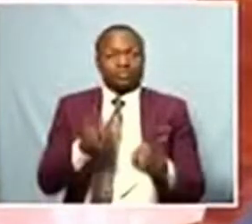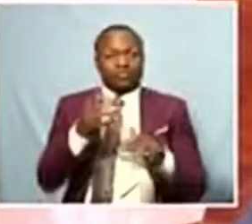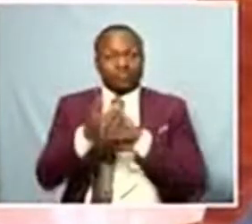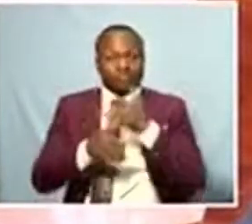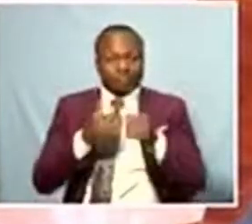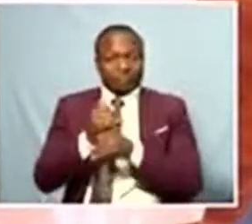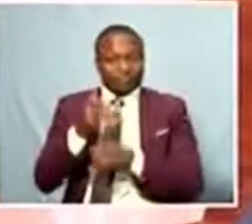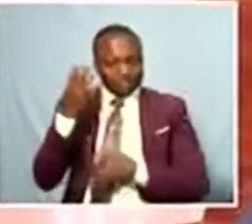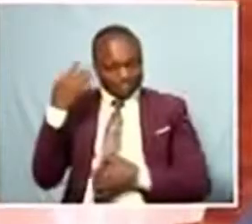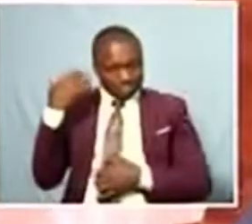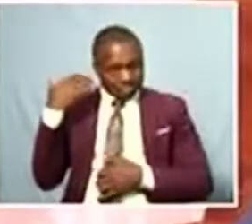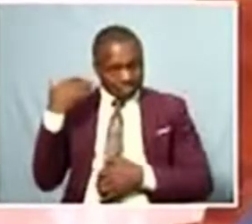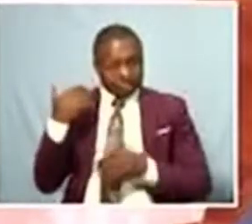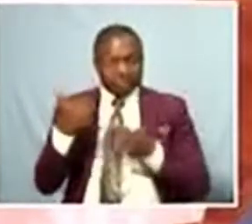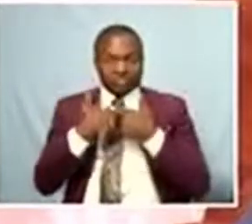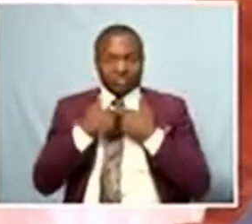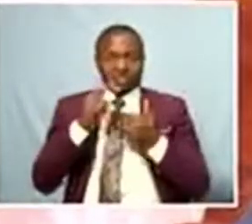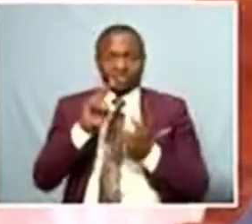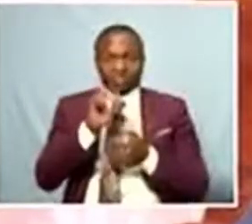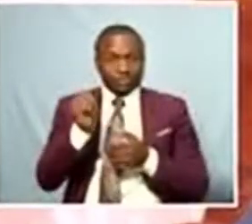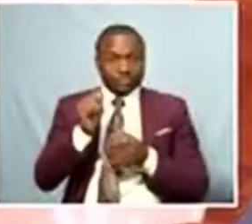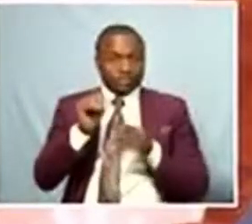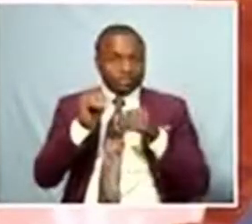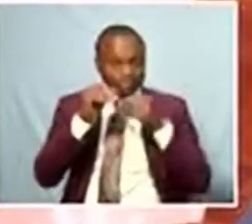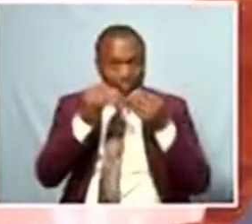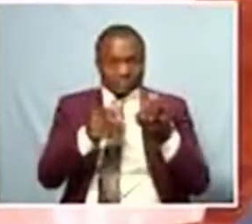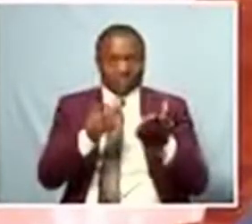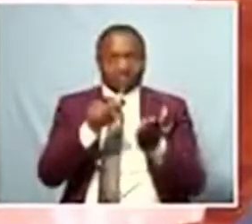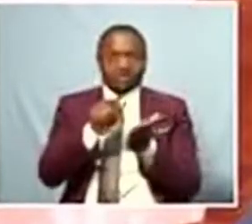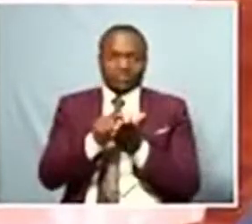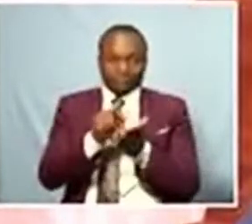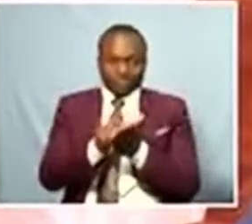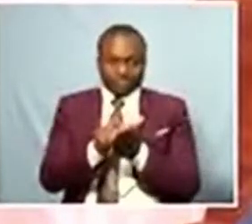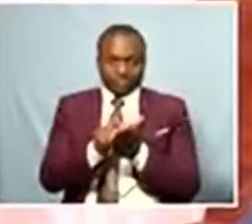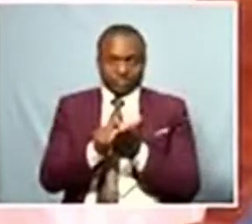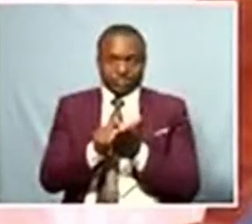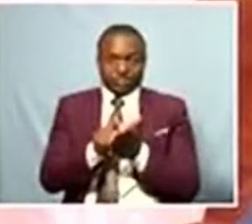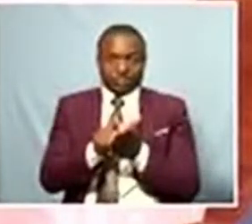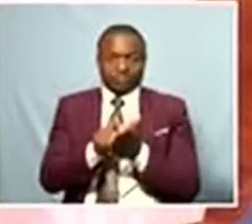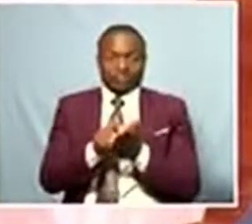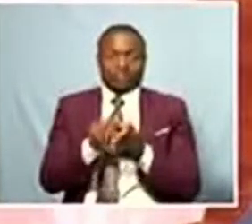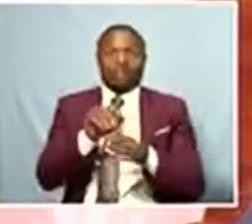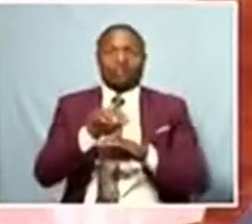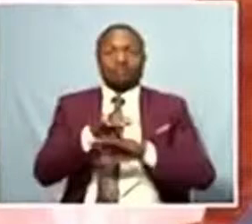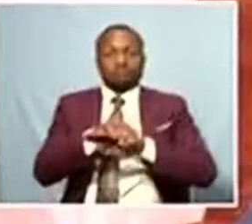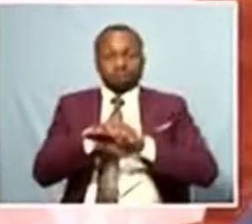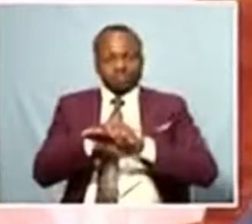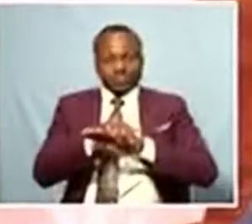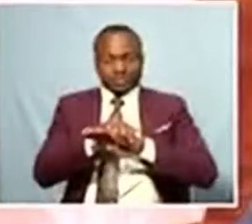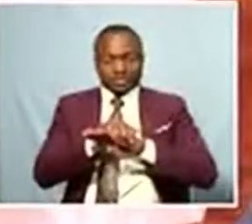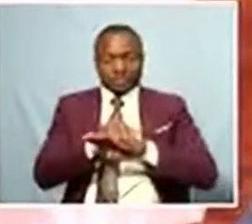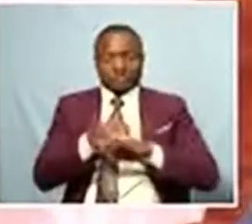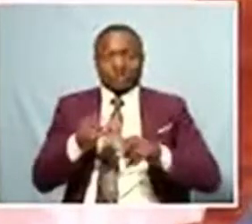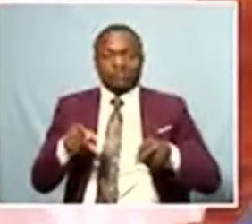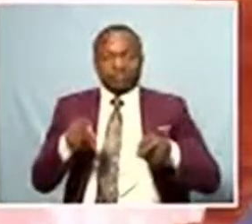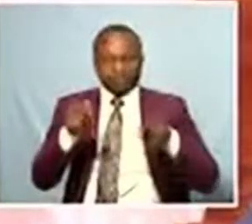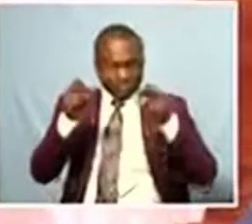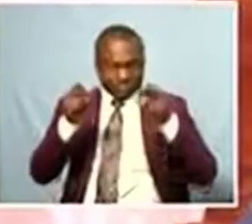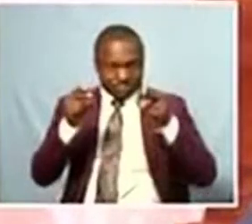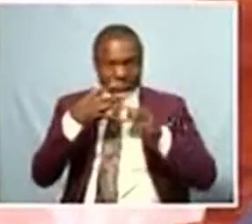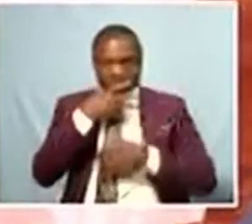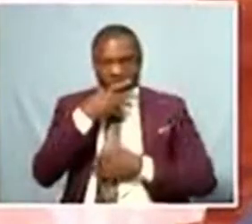we used to have visas issued from Lusaka with the British High Commission. And many years ago we were able